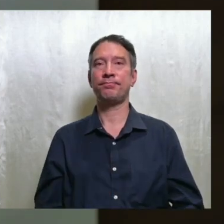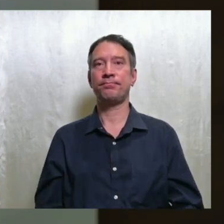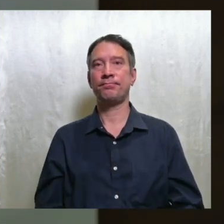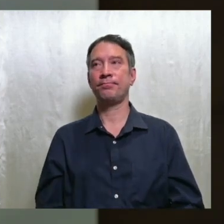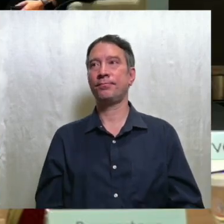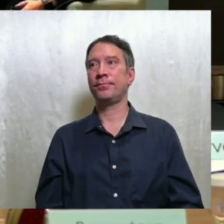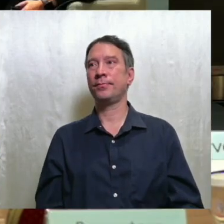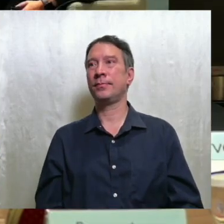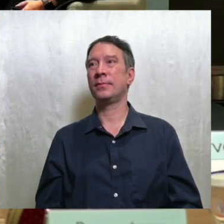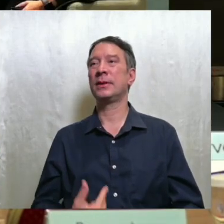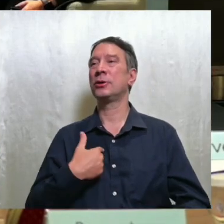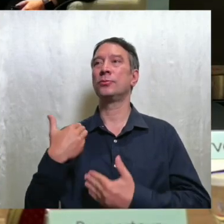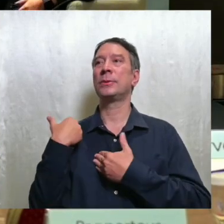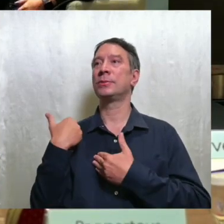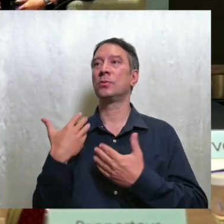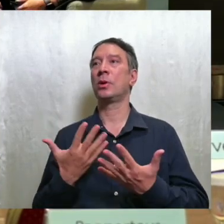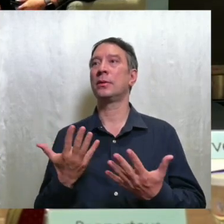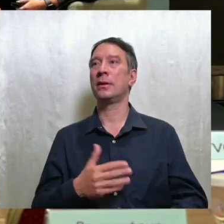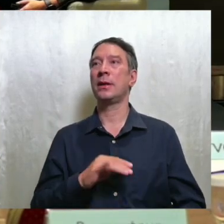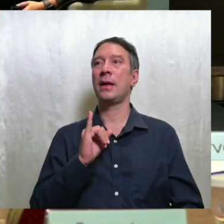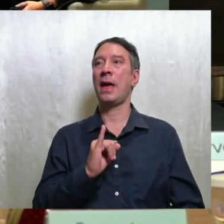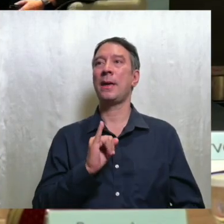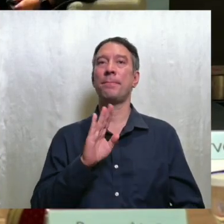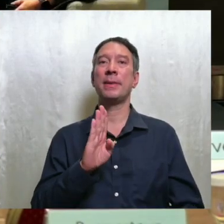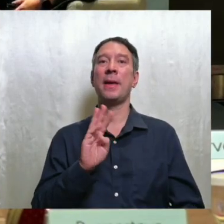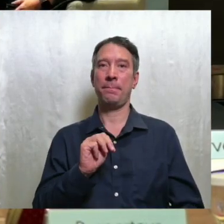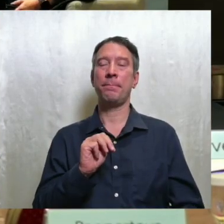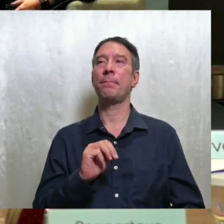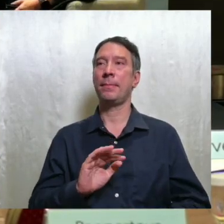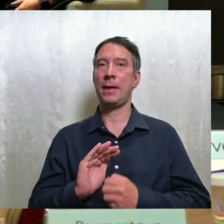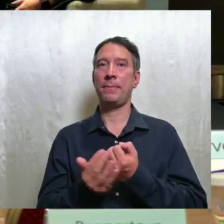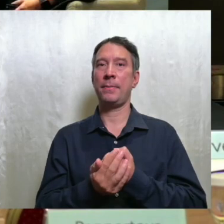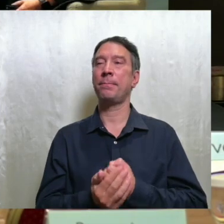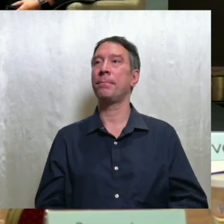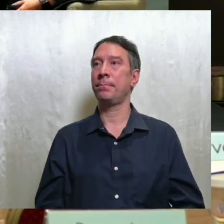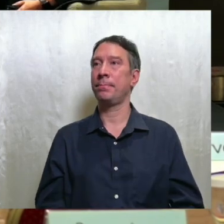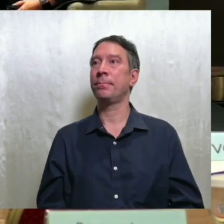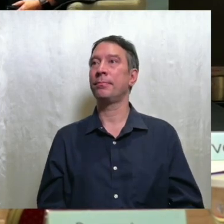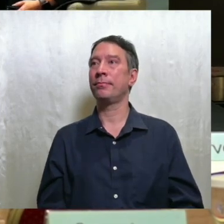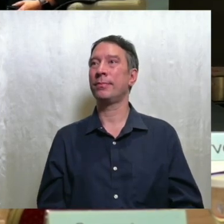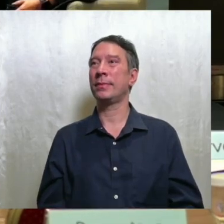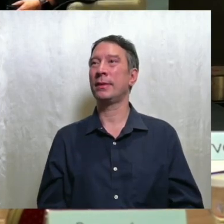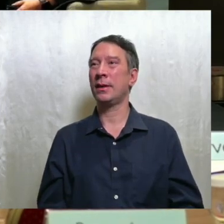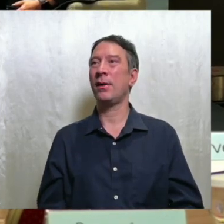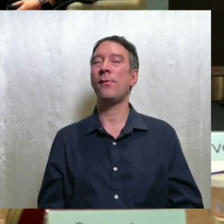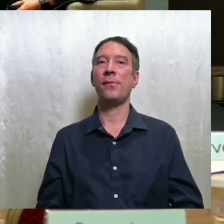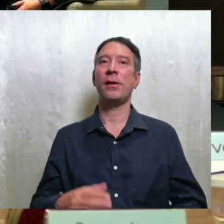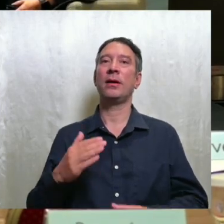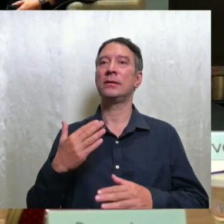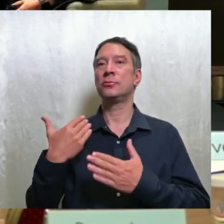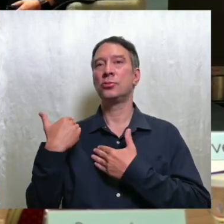impact. And this includes education and workforce development, sustainability, employee giving,